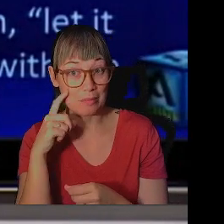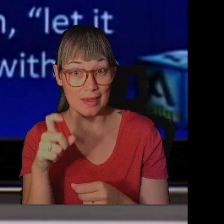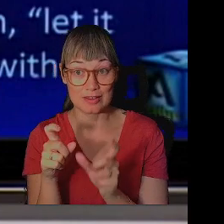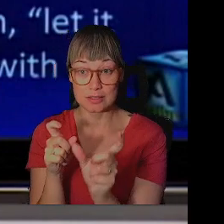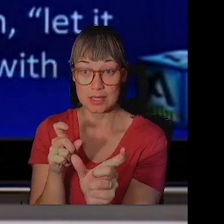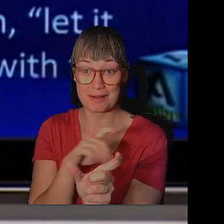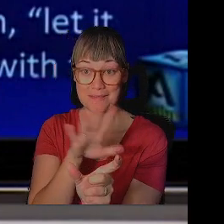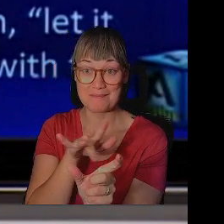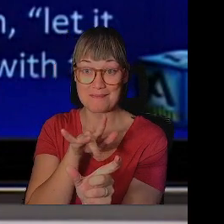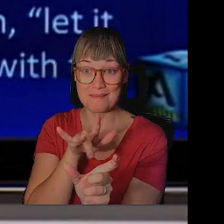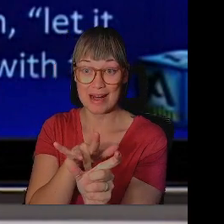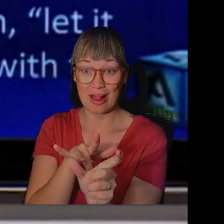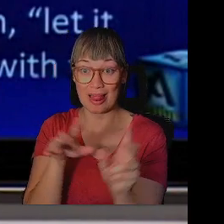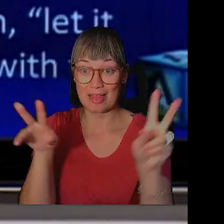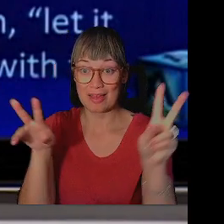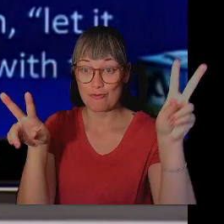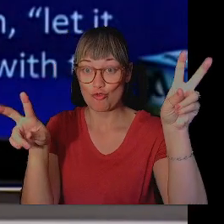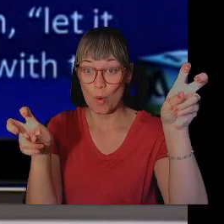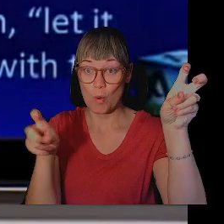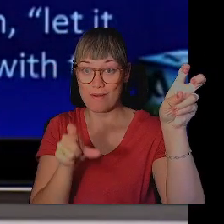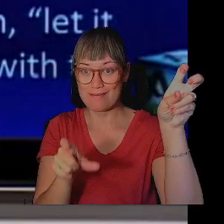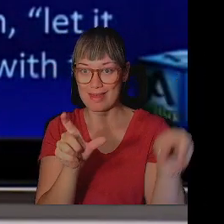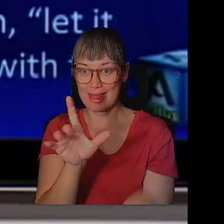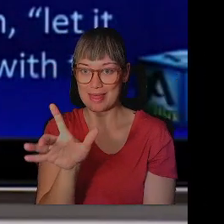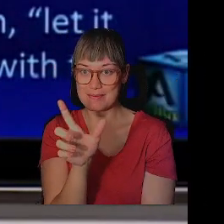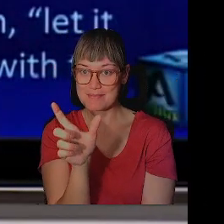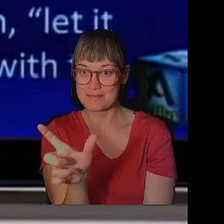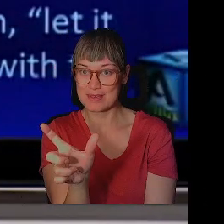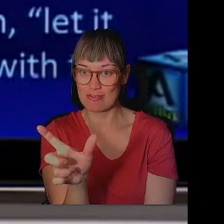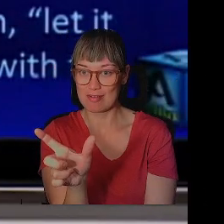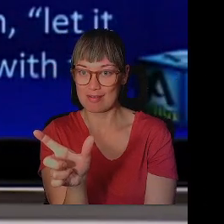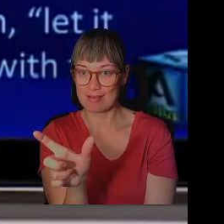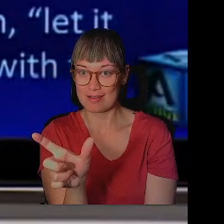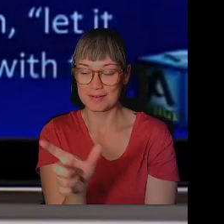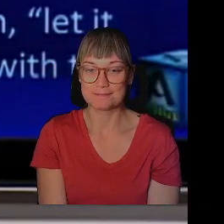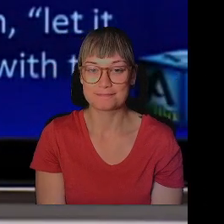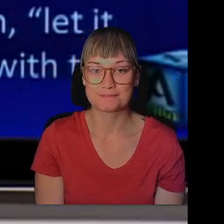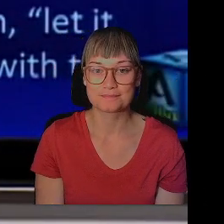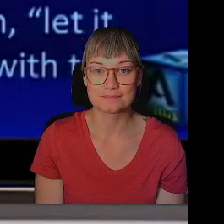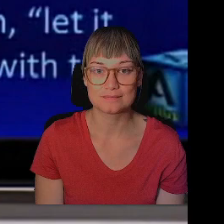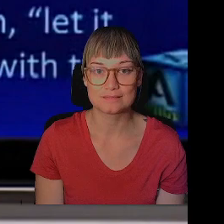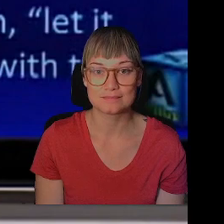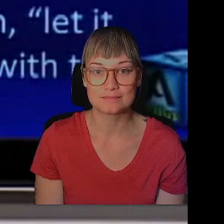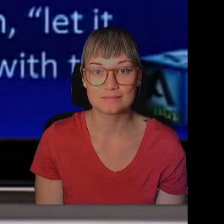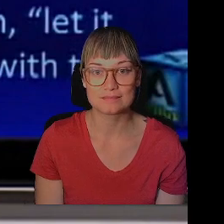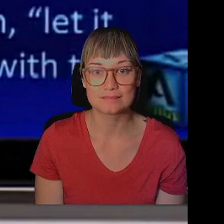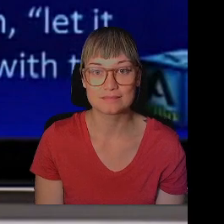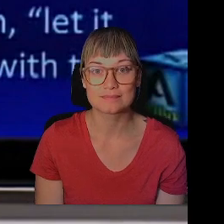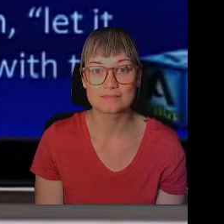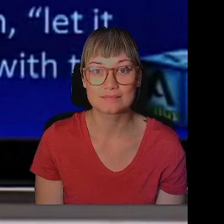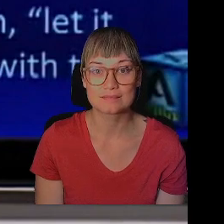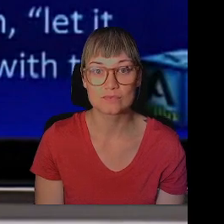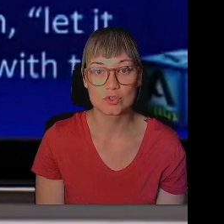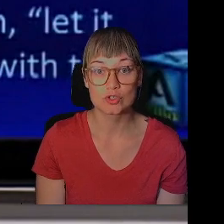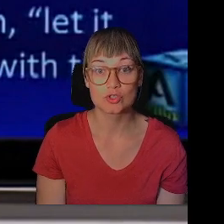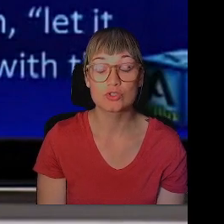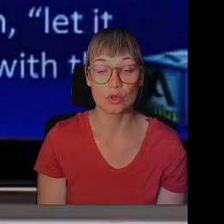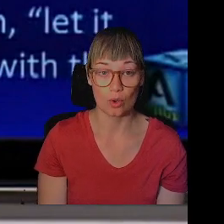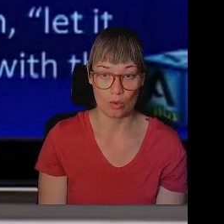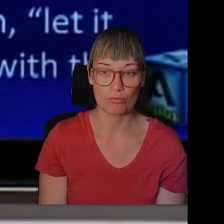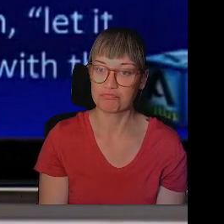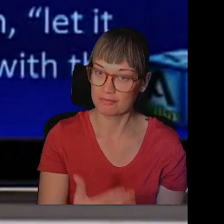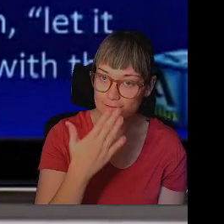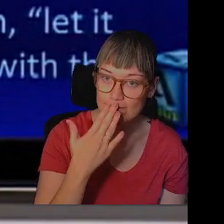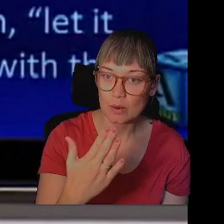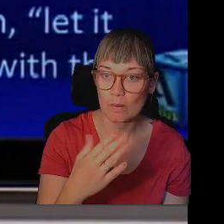middle of what he says, in the middle of the dialogue. And what we need to do now is put a comma and quotation